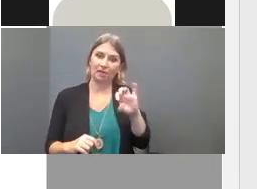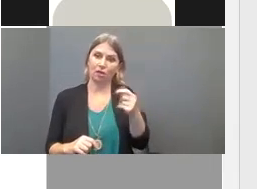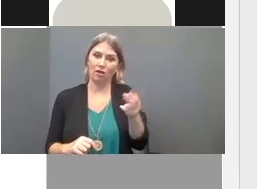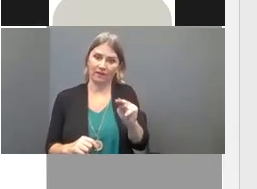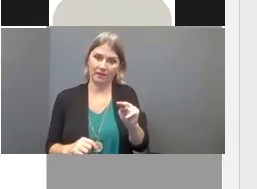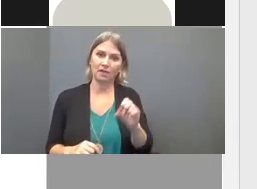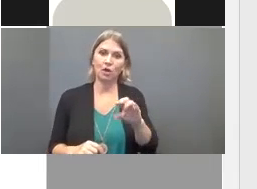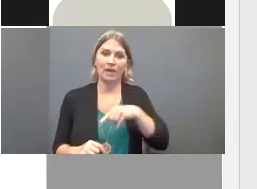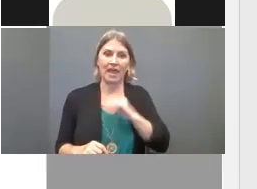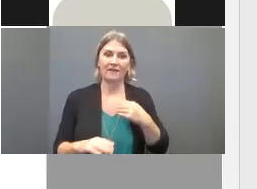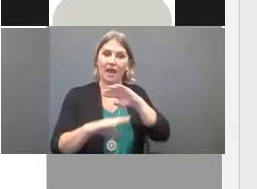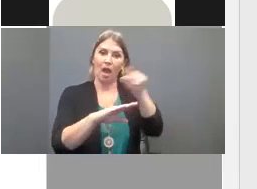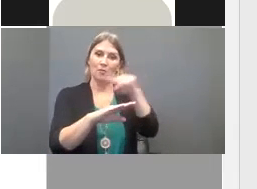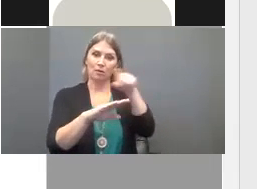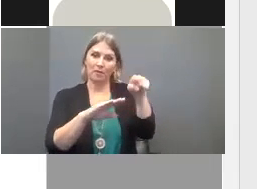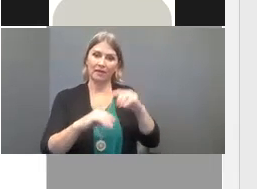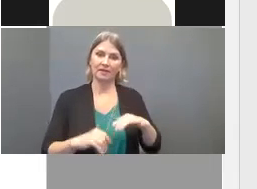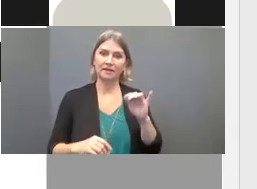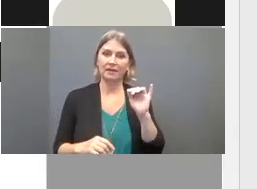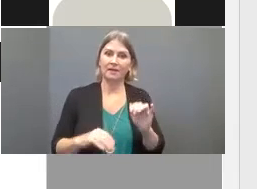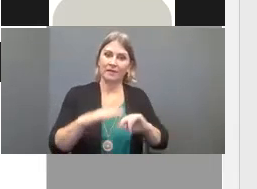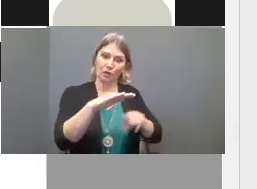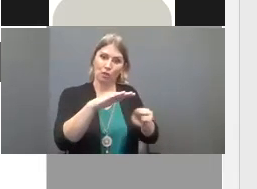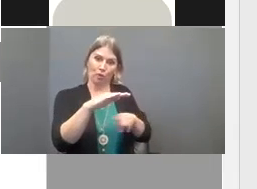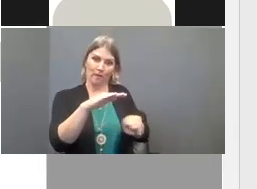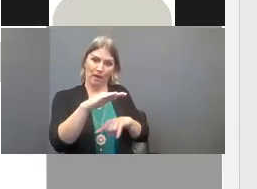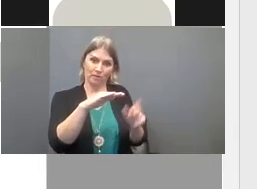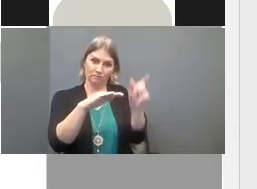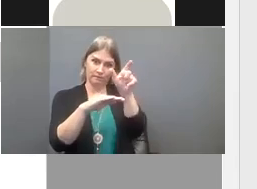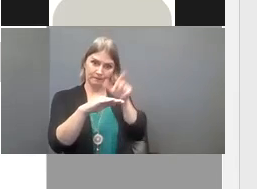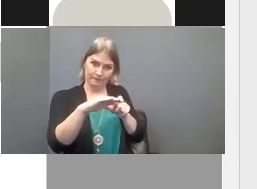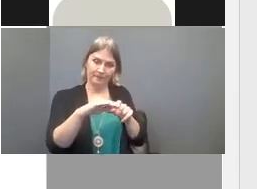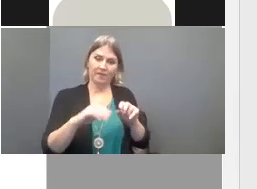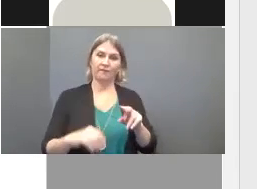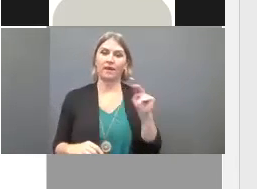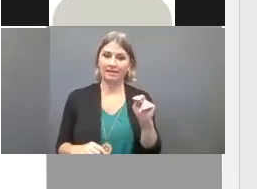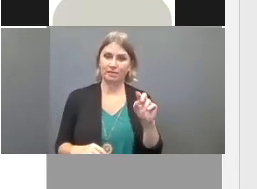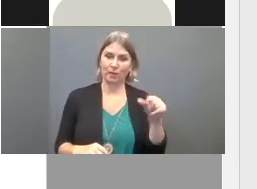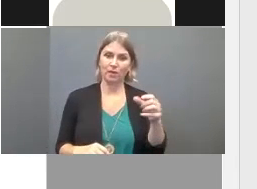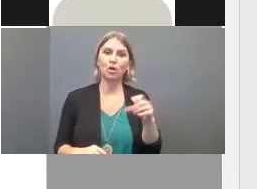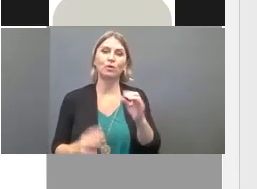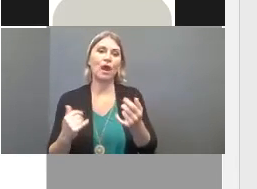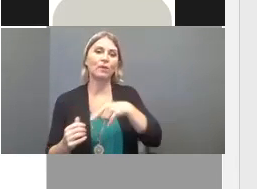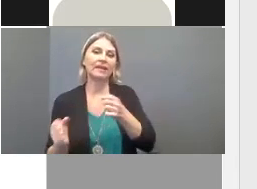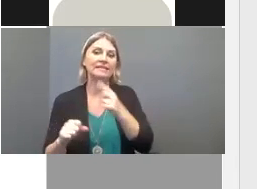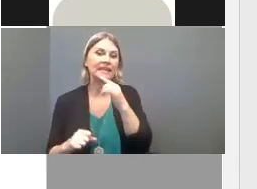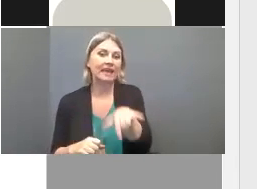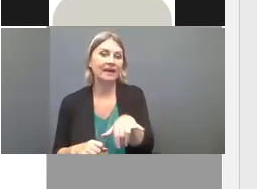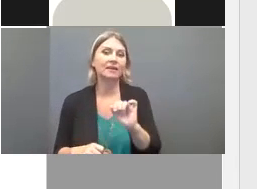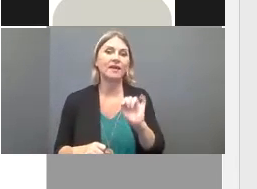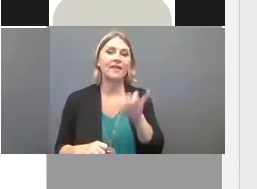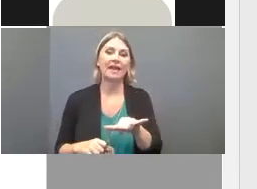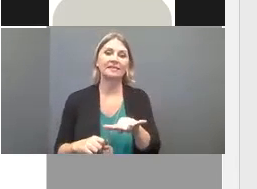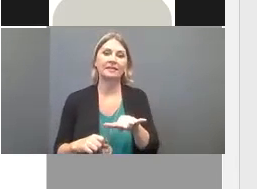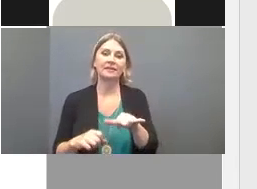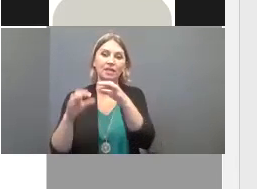have the upper bound, that is big O of n squared. We have the lower bound, that is big omega of n squared. And so now we can say that this equation is within